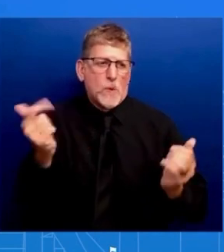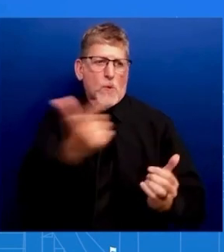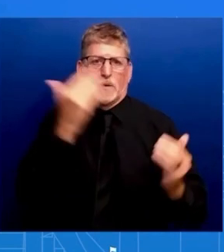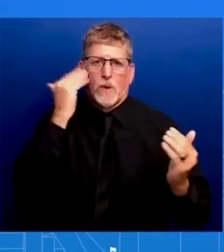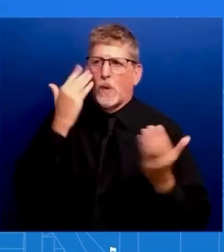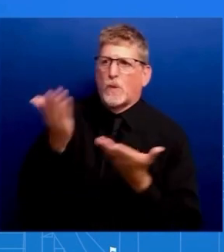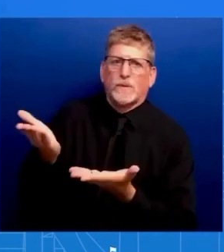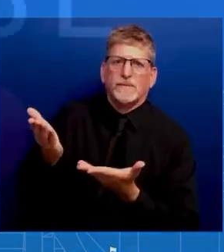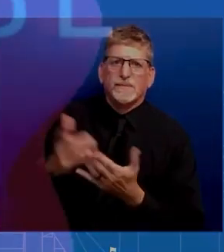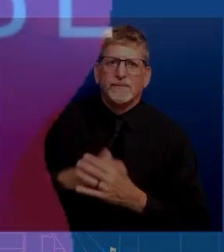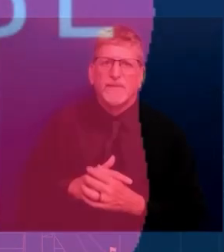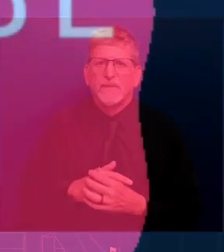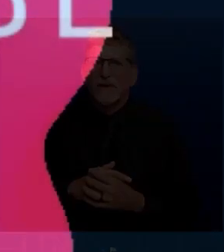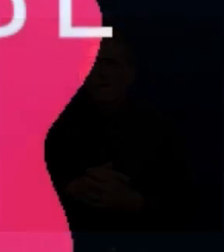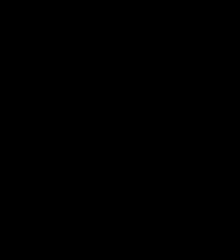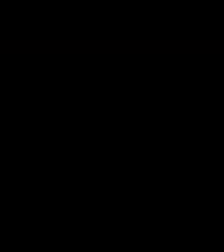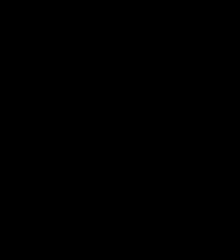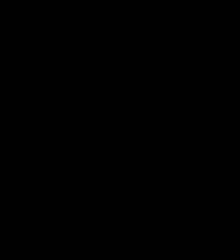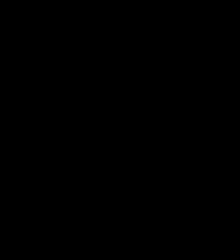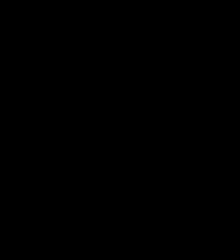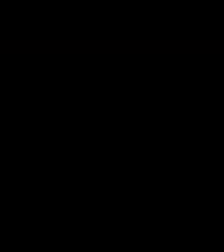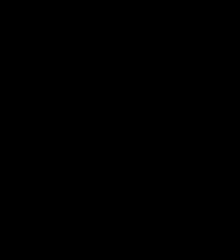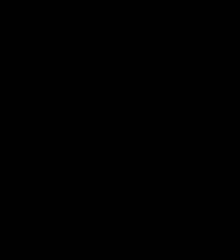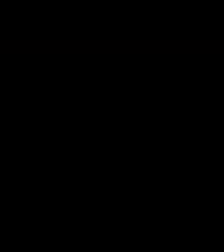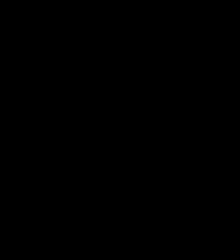TV Foundation by joining membership and